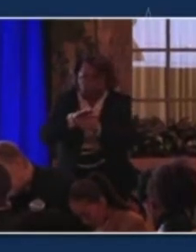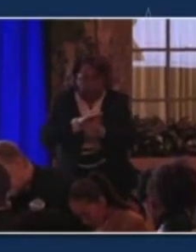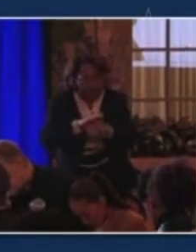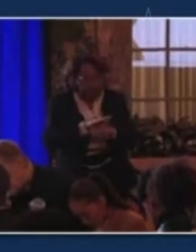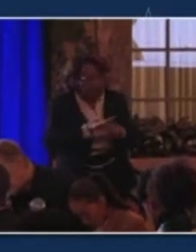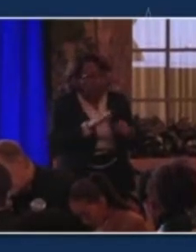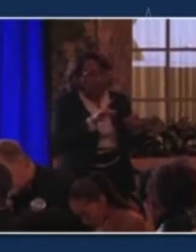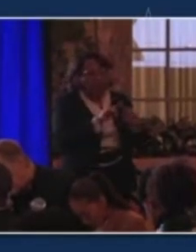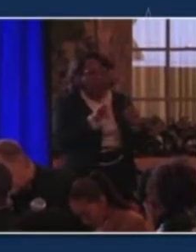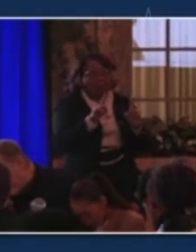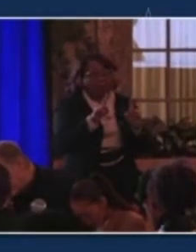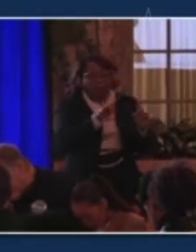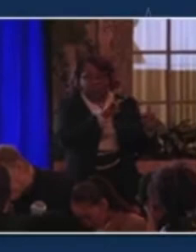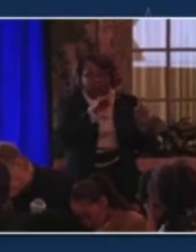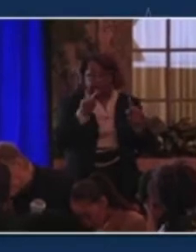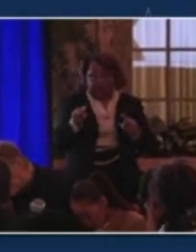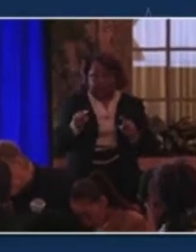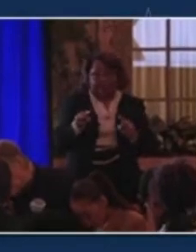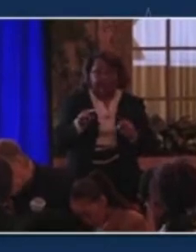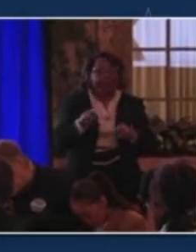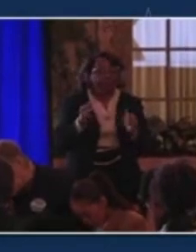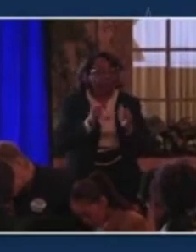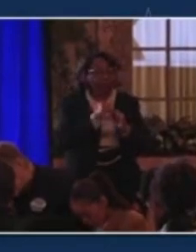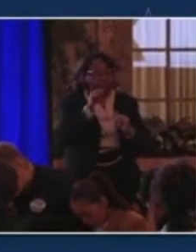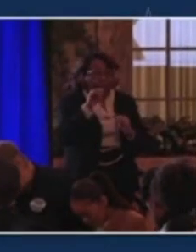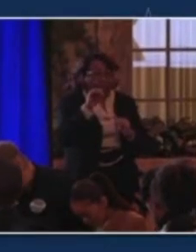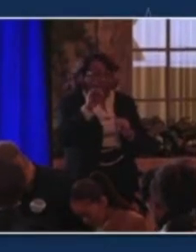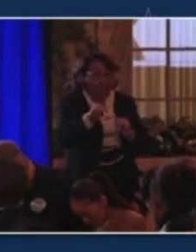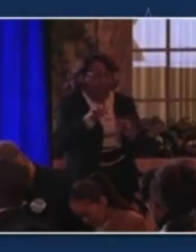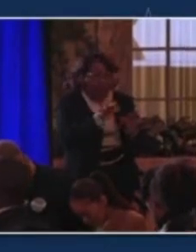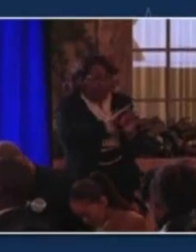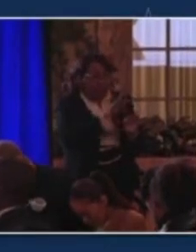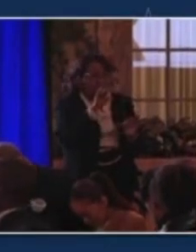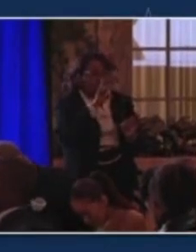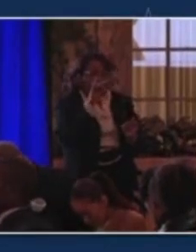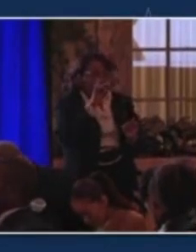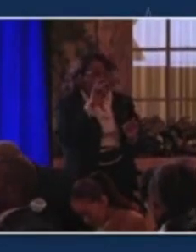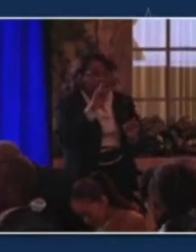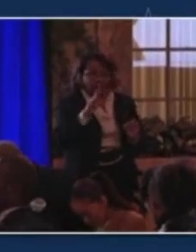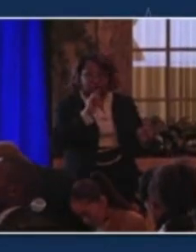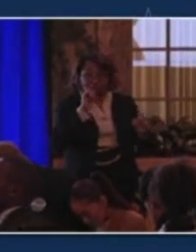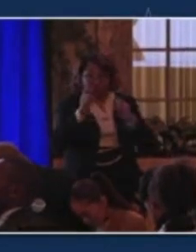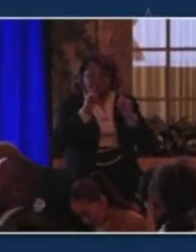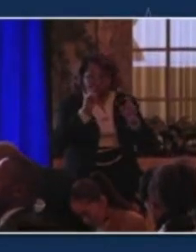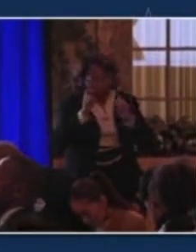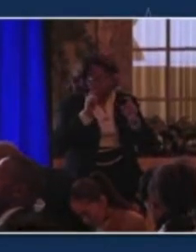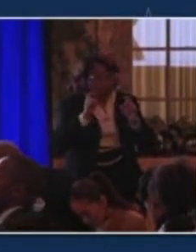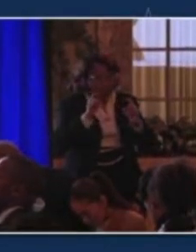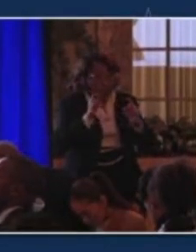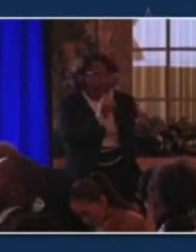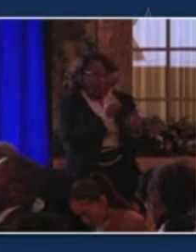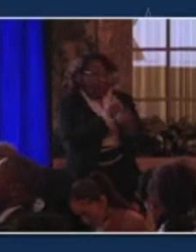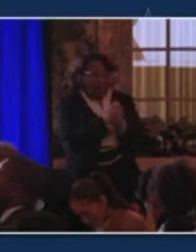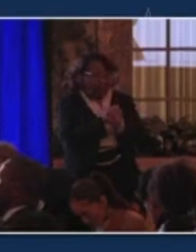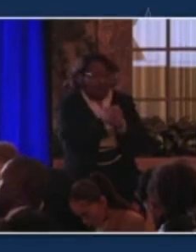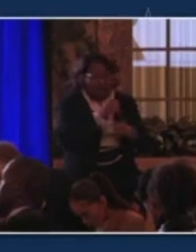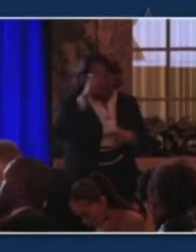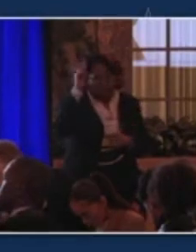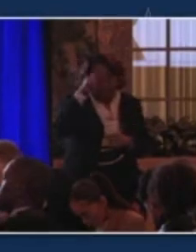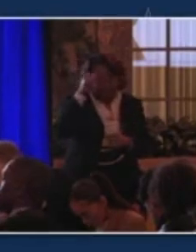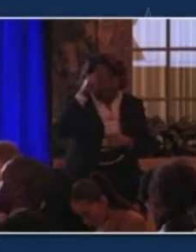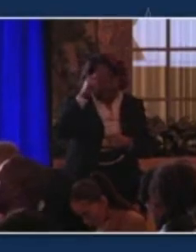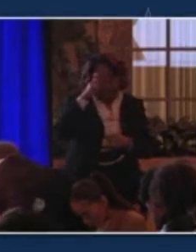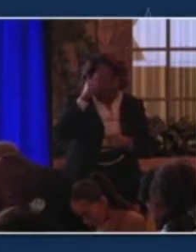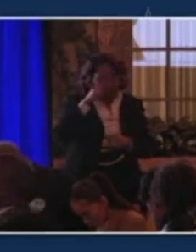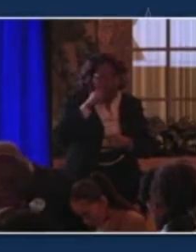him. But he came with magnanimous spirit of generosity and love and wisdom and won